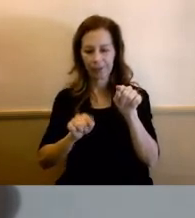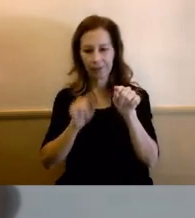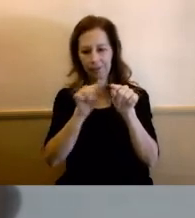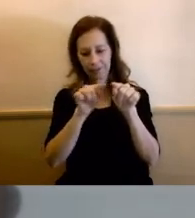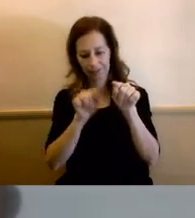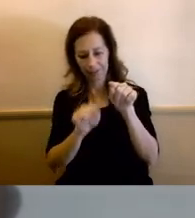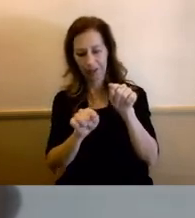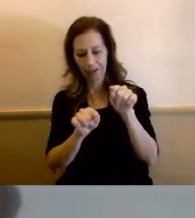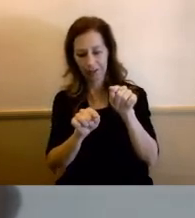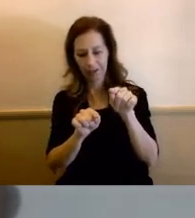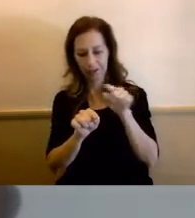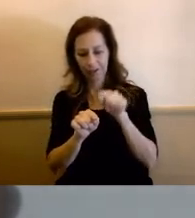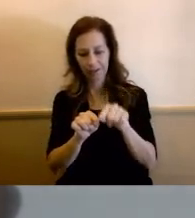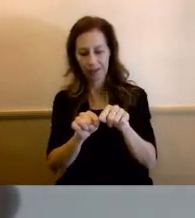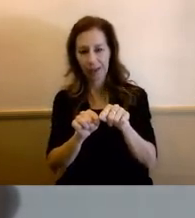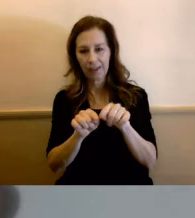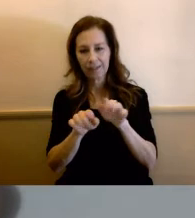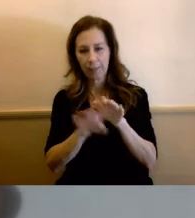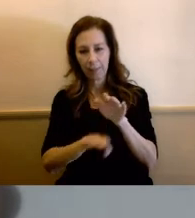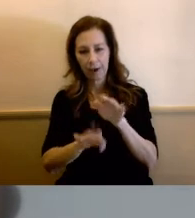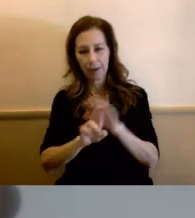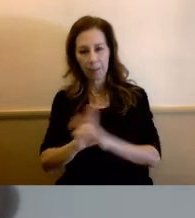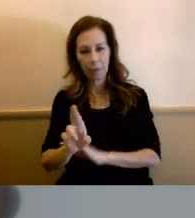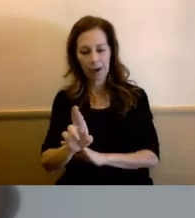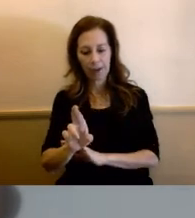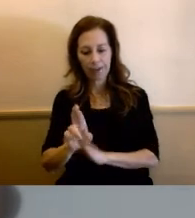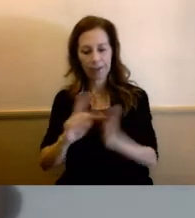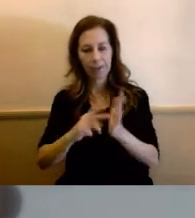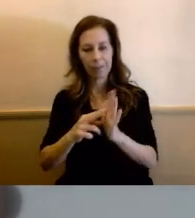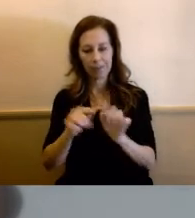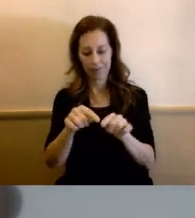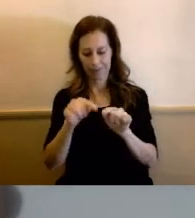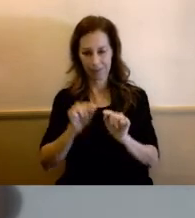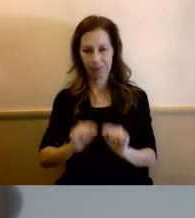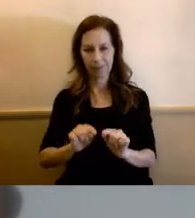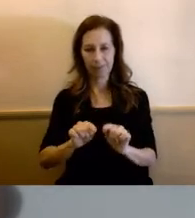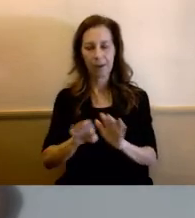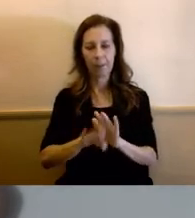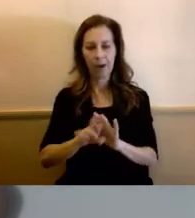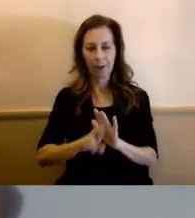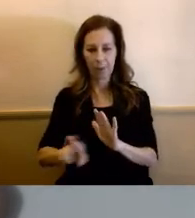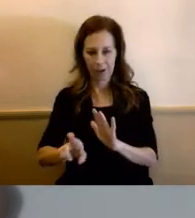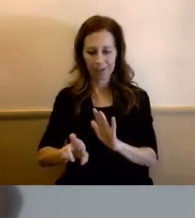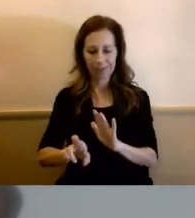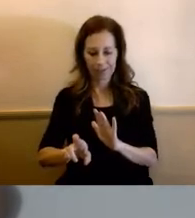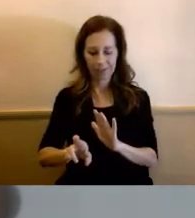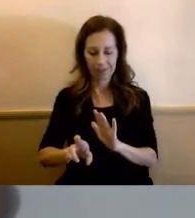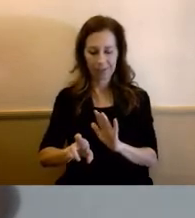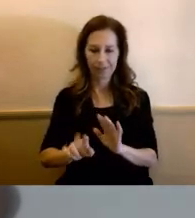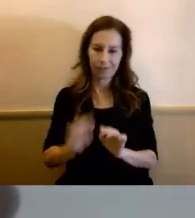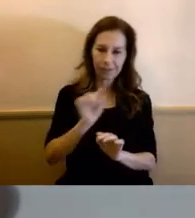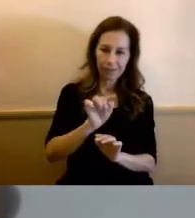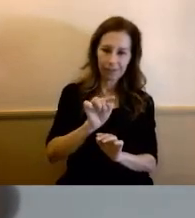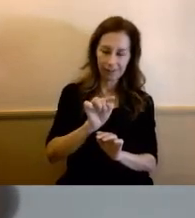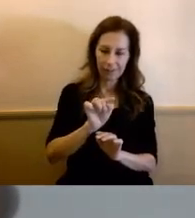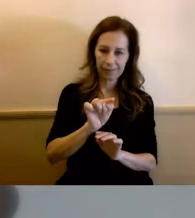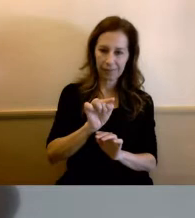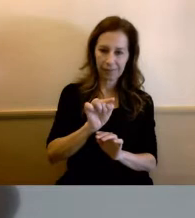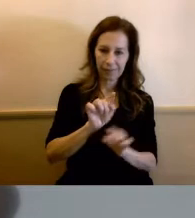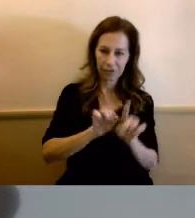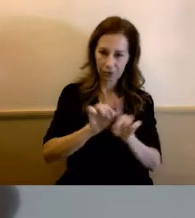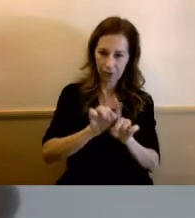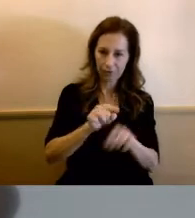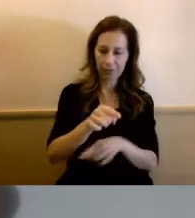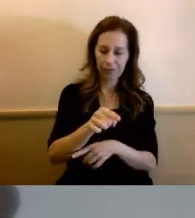this is bottom right, this one has to be angle star, and this one has to be angle star. That means these have to be the same